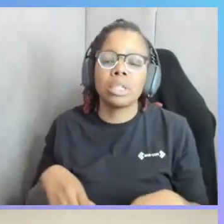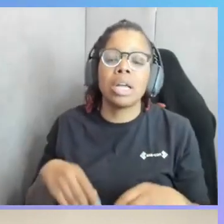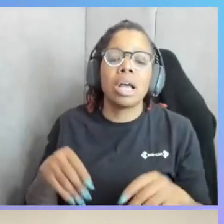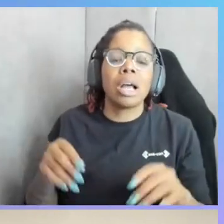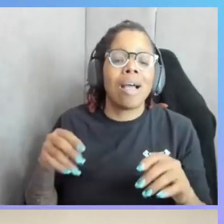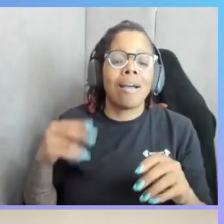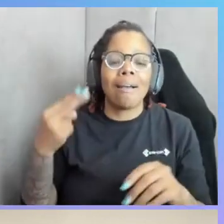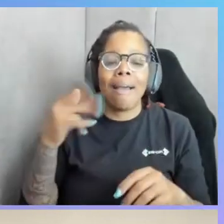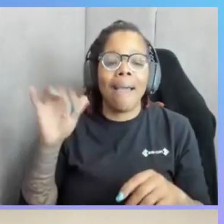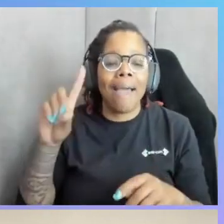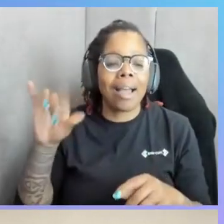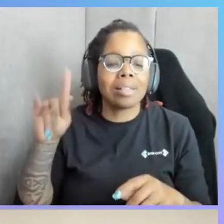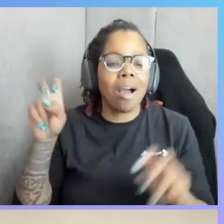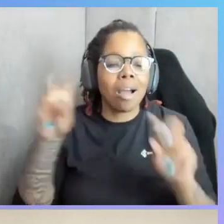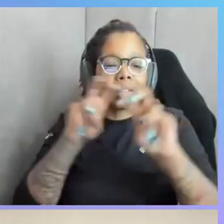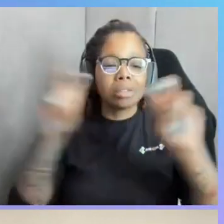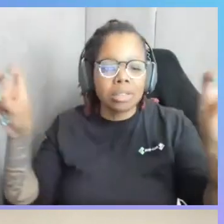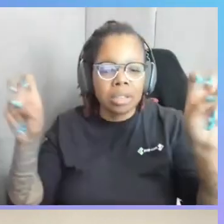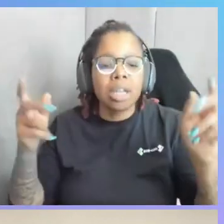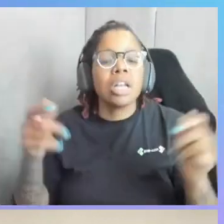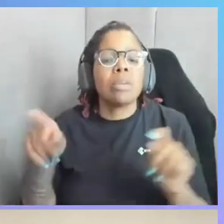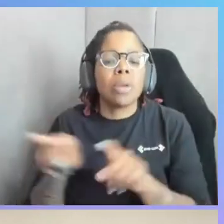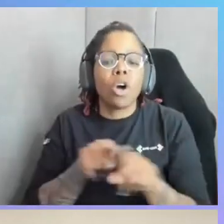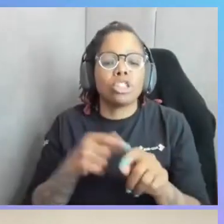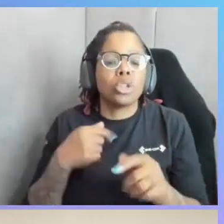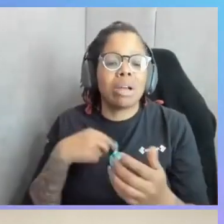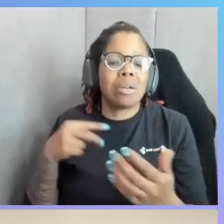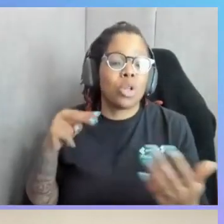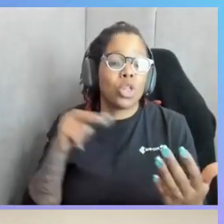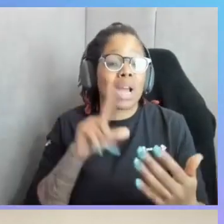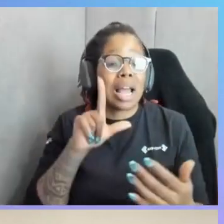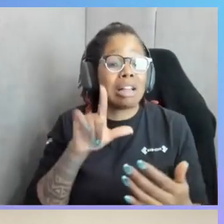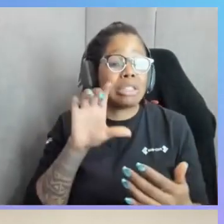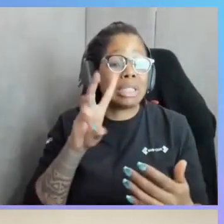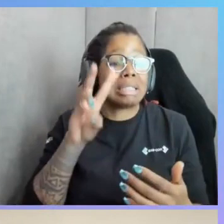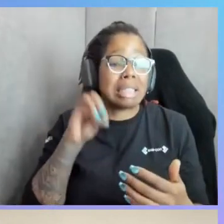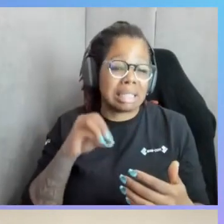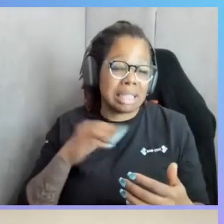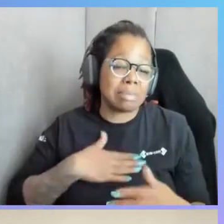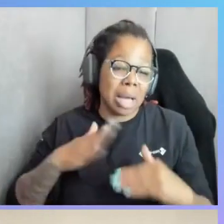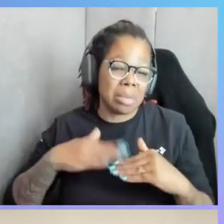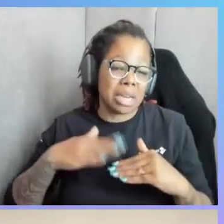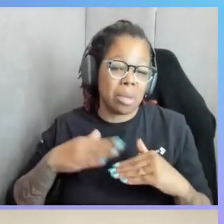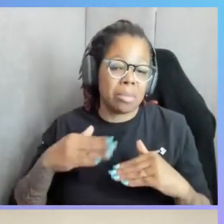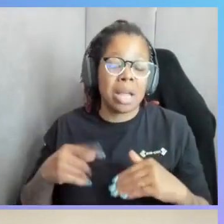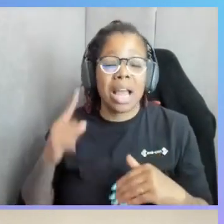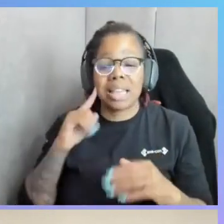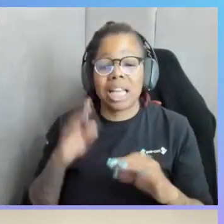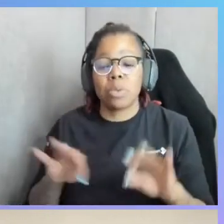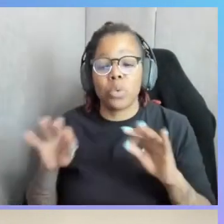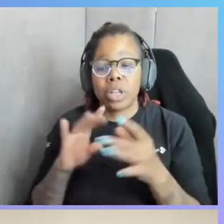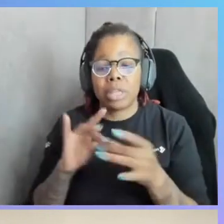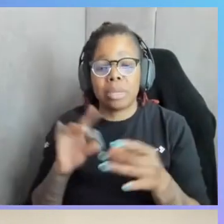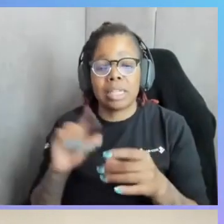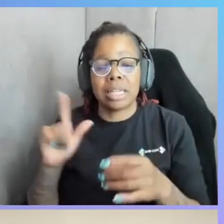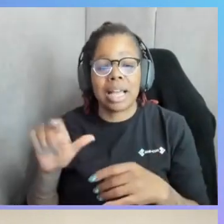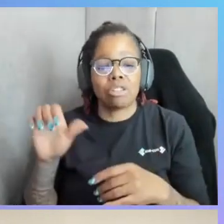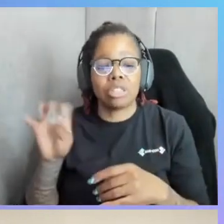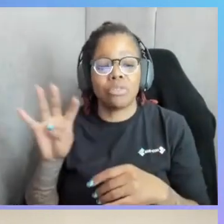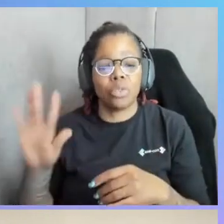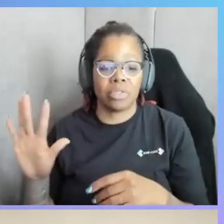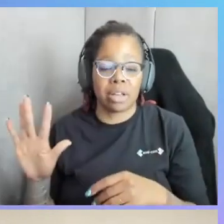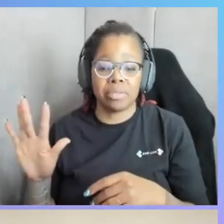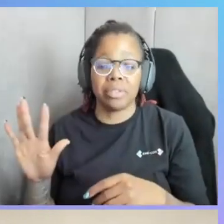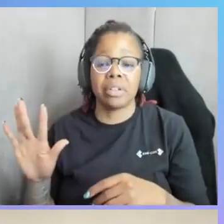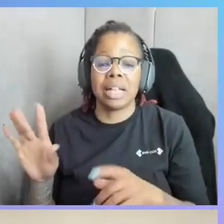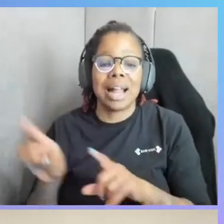but personally, I'm going to be looking at LC60 as my minimum. I think it'd be worth calling out, though, that LC45 as